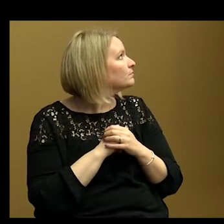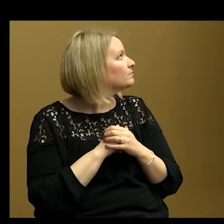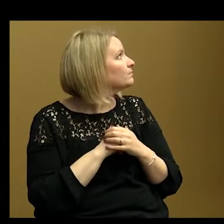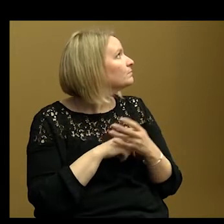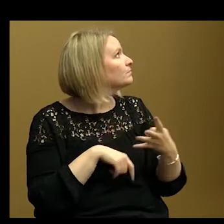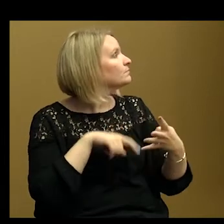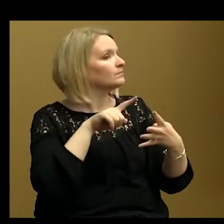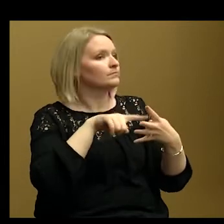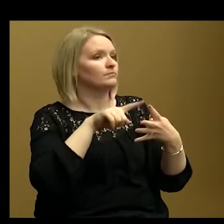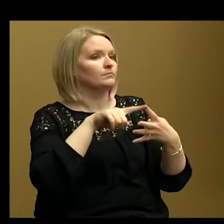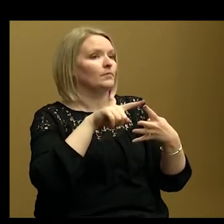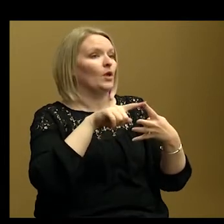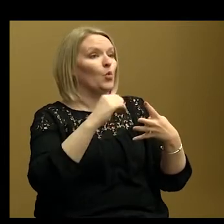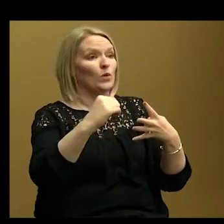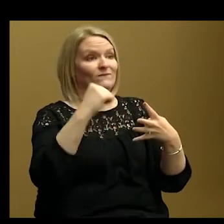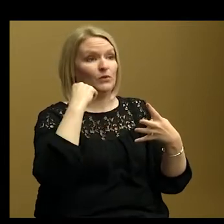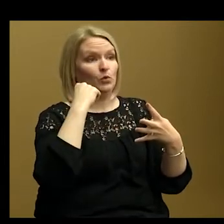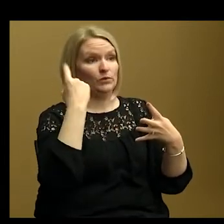to refuse something,